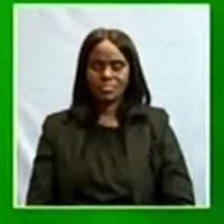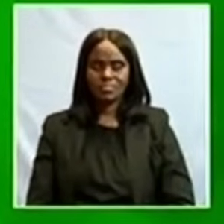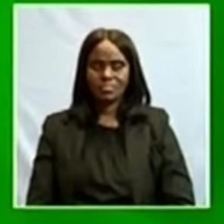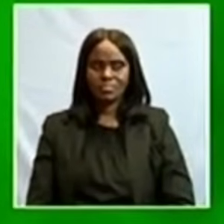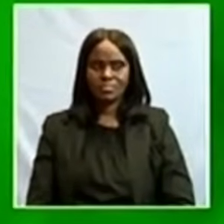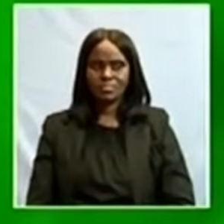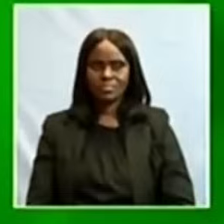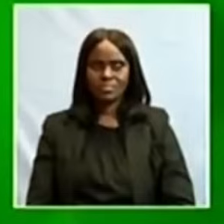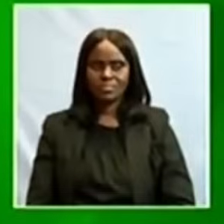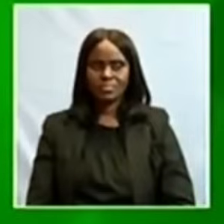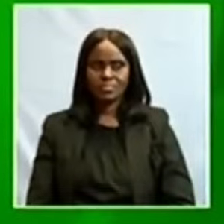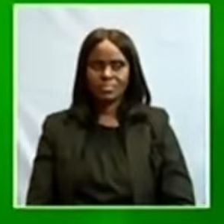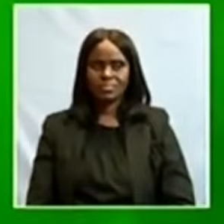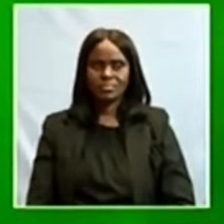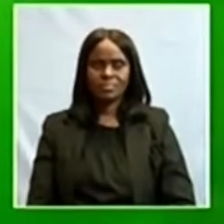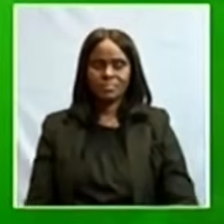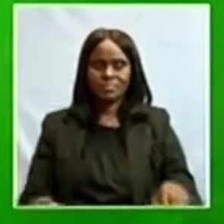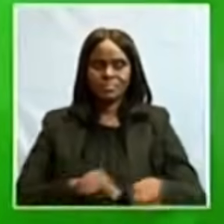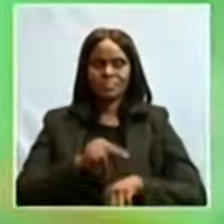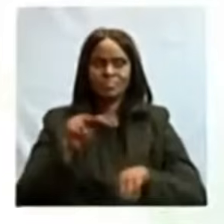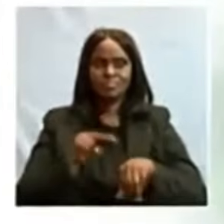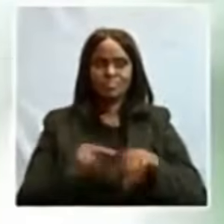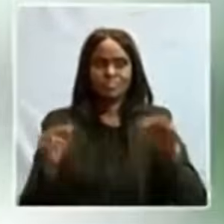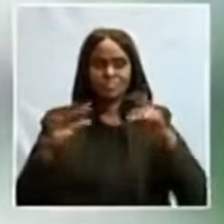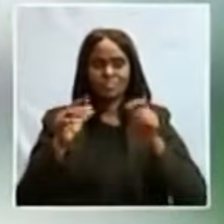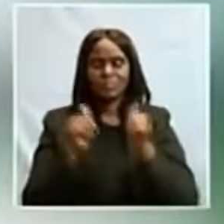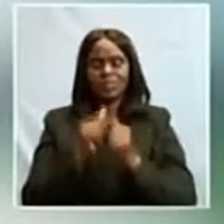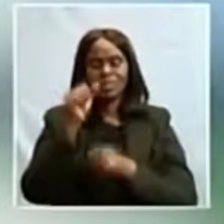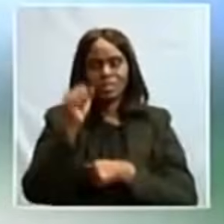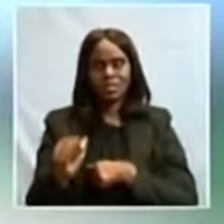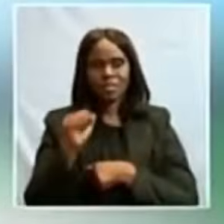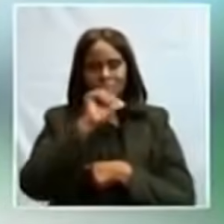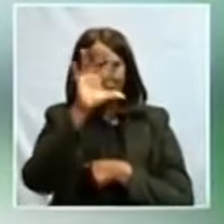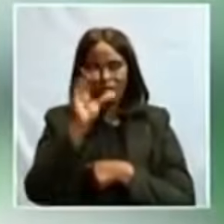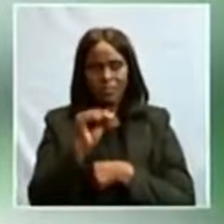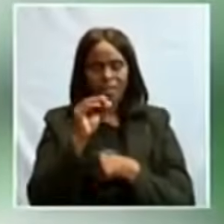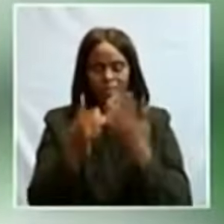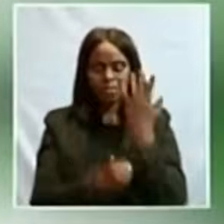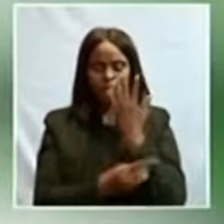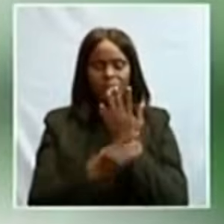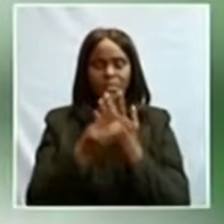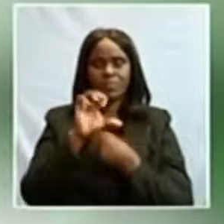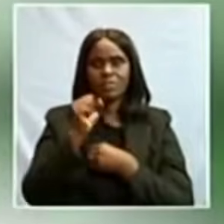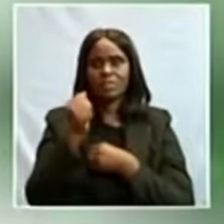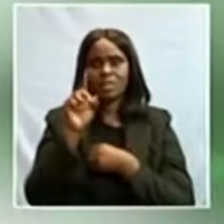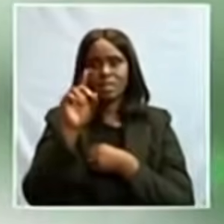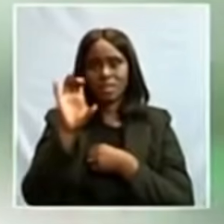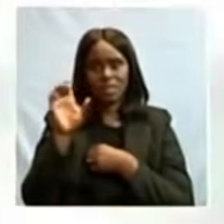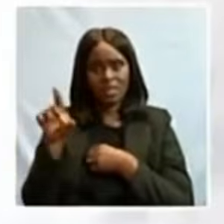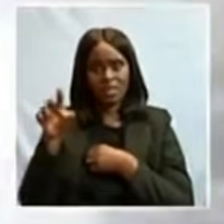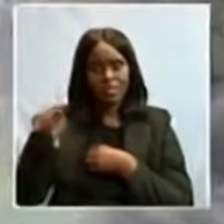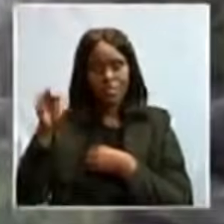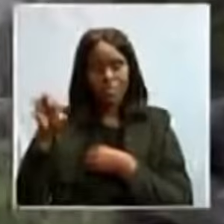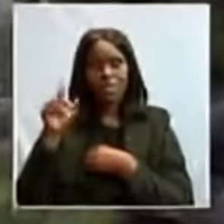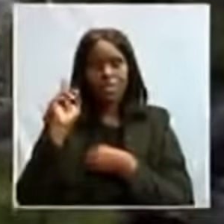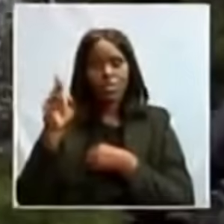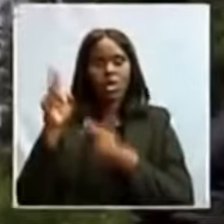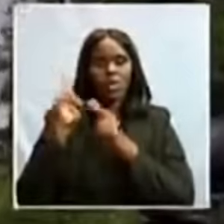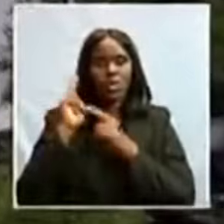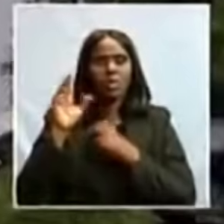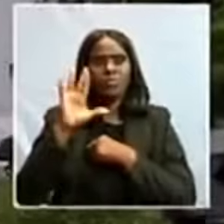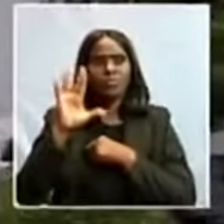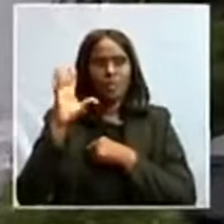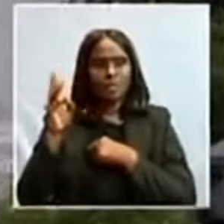The National Assembly of Zambia, in conjunction with the Southern African Development Community Parliamentary Forum SADC PF, will host the